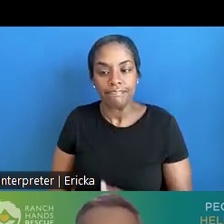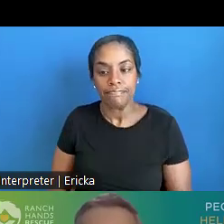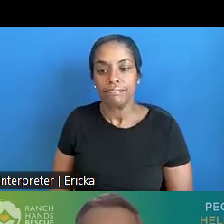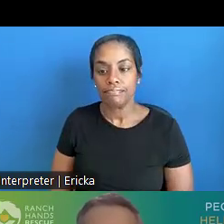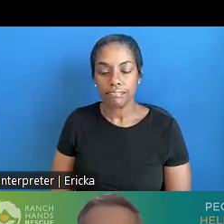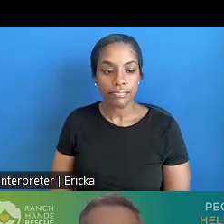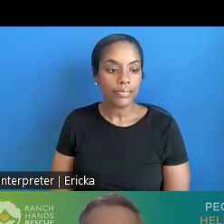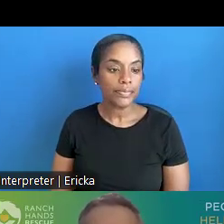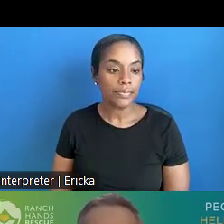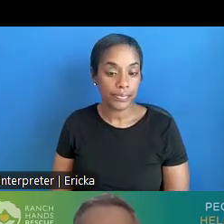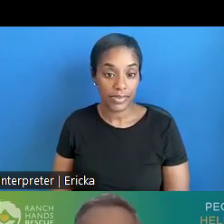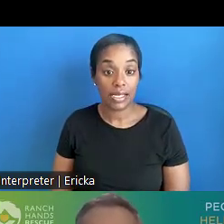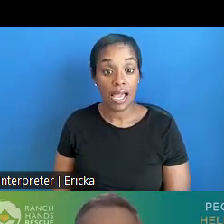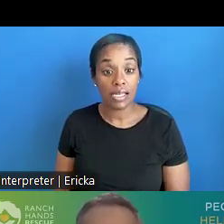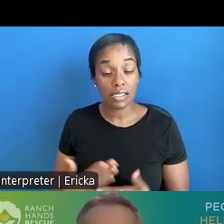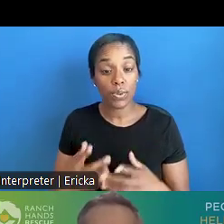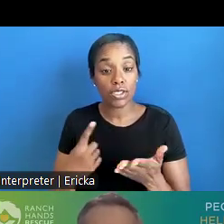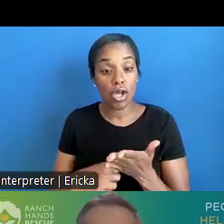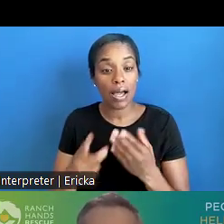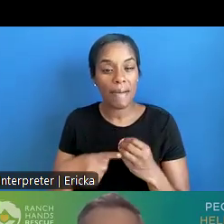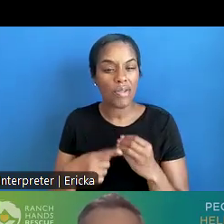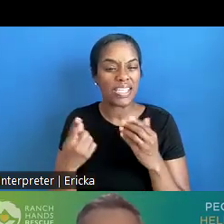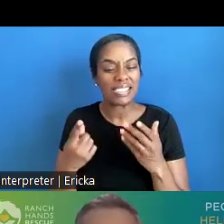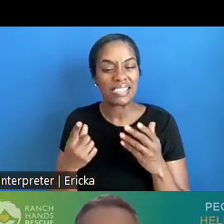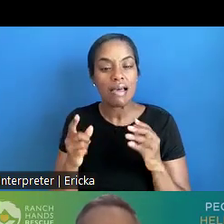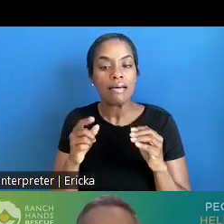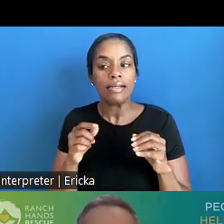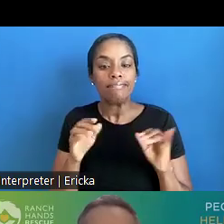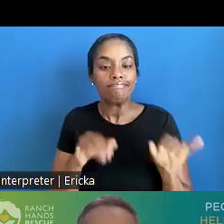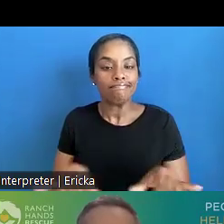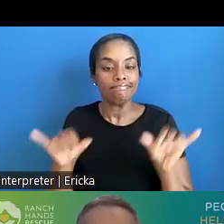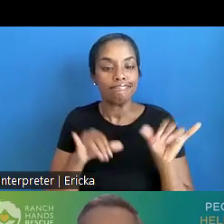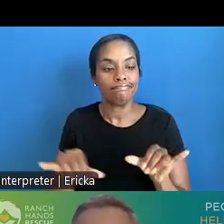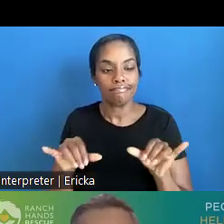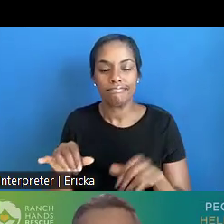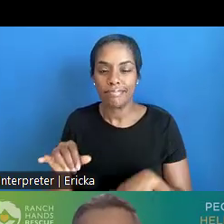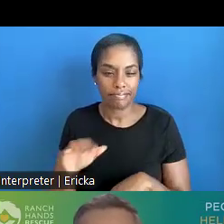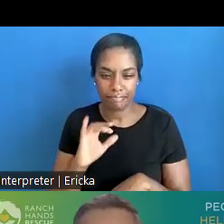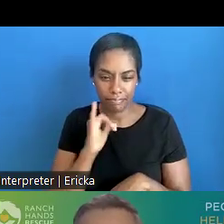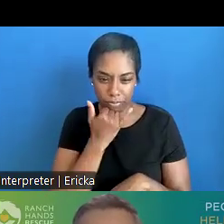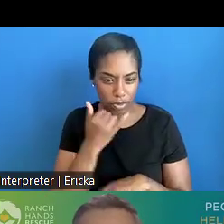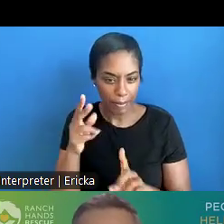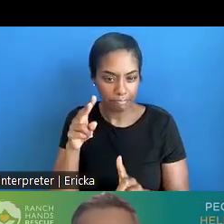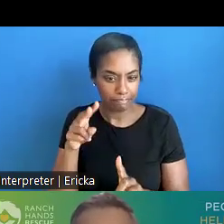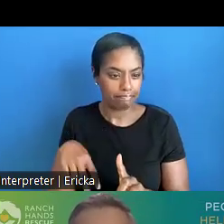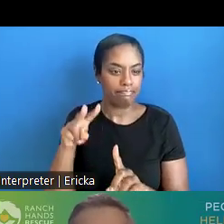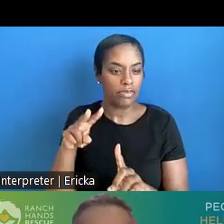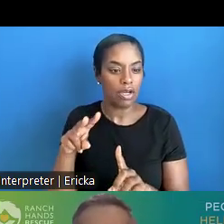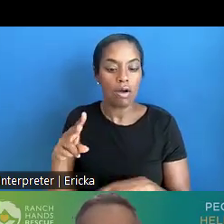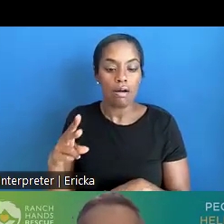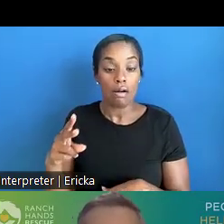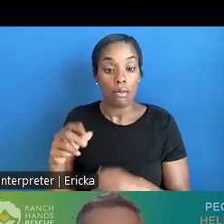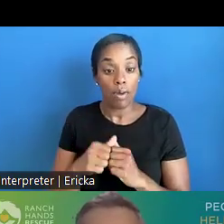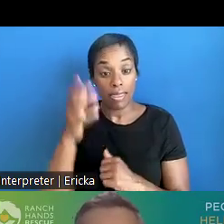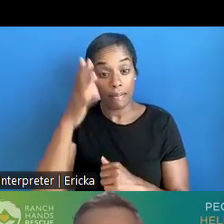through that and we talk through these common misconceptions as it relates to male victims, we've already established that it's probably higher than we think, that there's a great